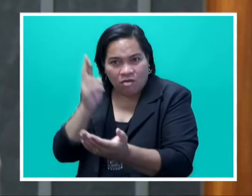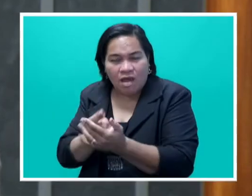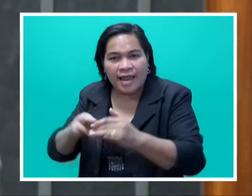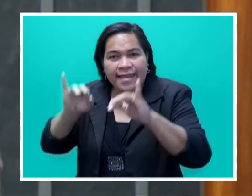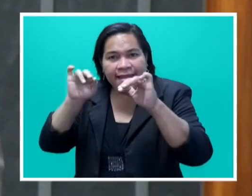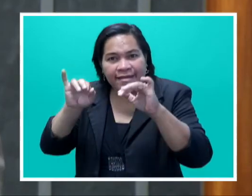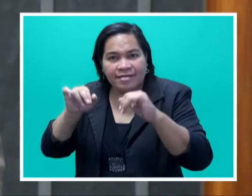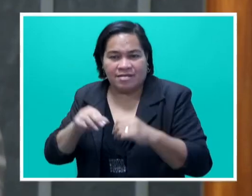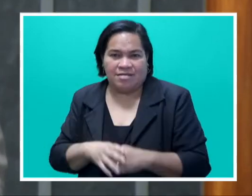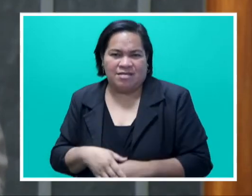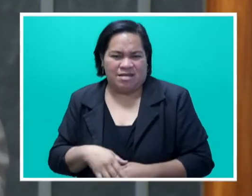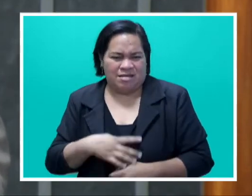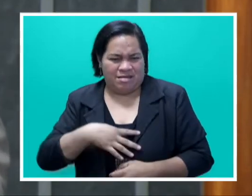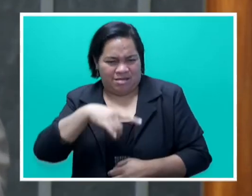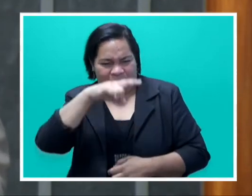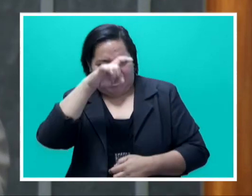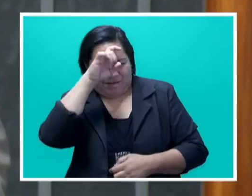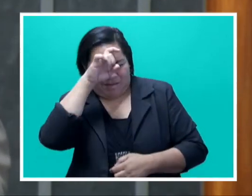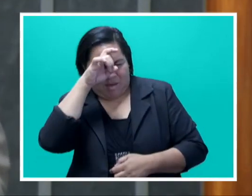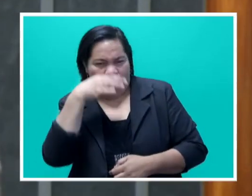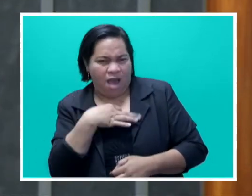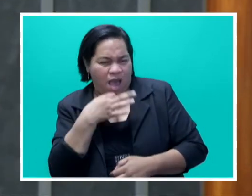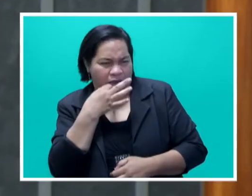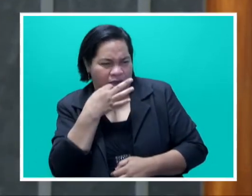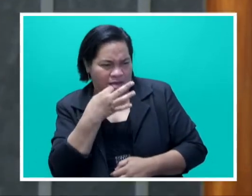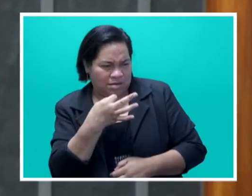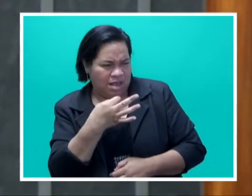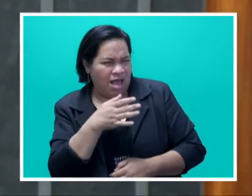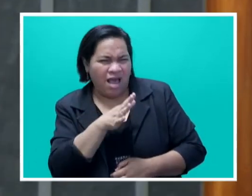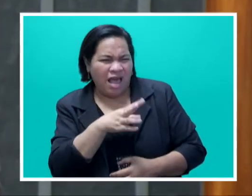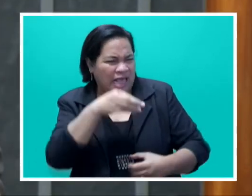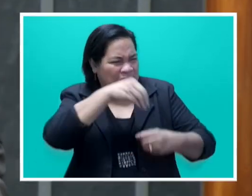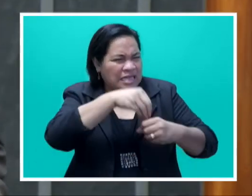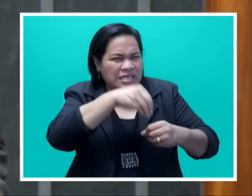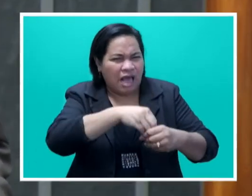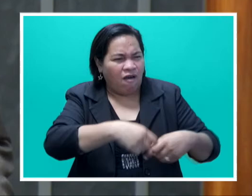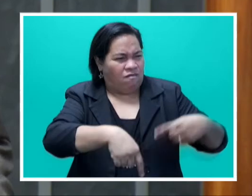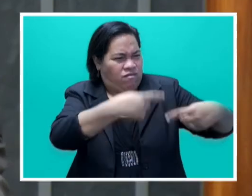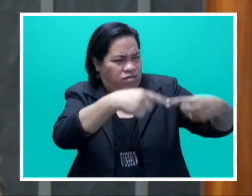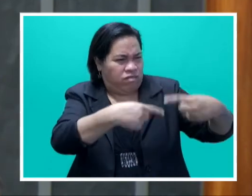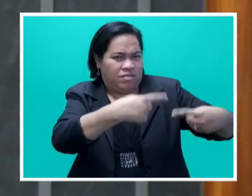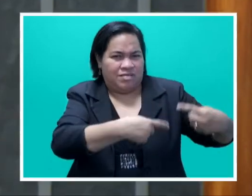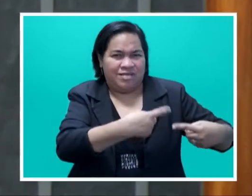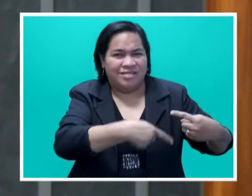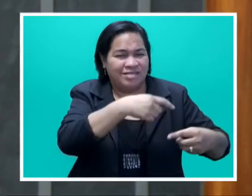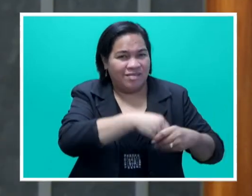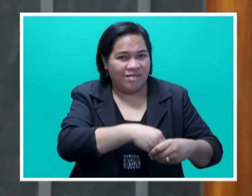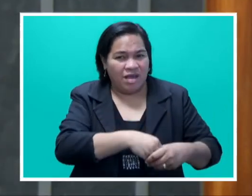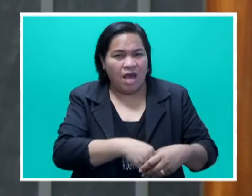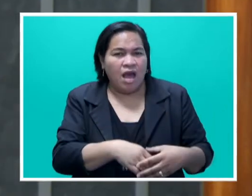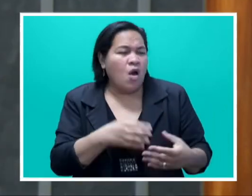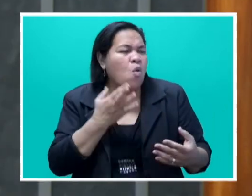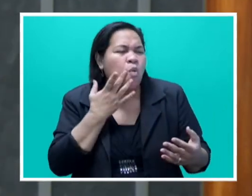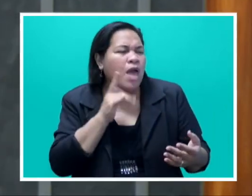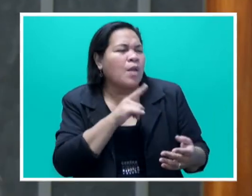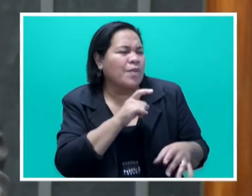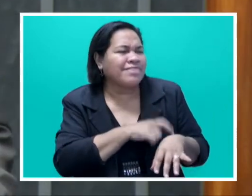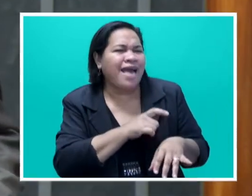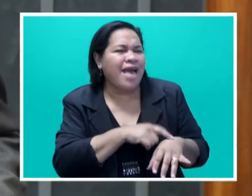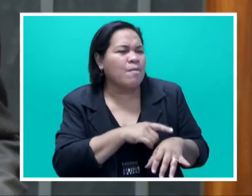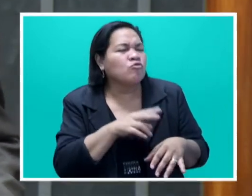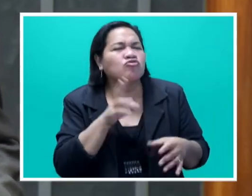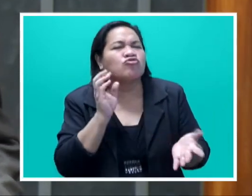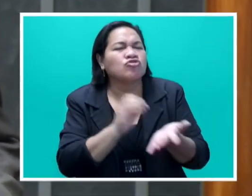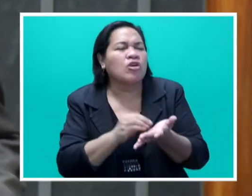One must ask, Mr. Speaker, say, with all this infighting, when will they have the time to